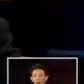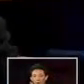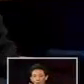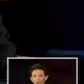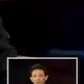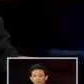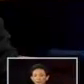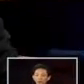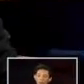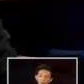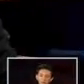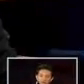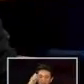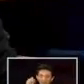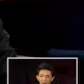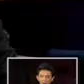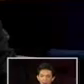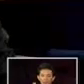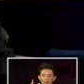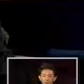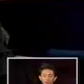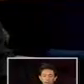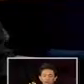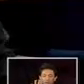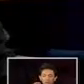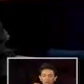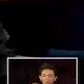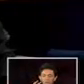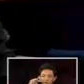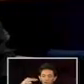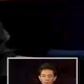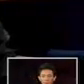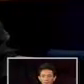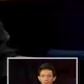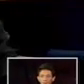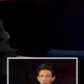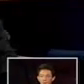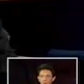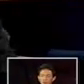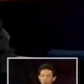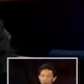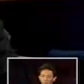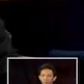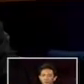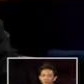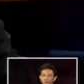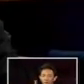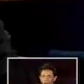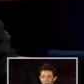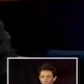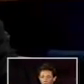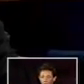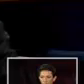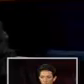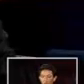your honor and precisely as one of the exceptions to the prohibition, an impeachment by